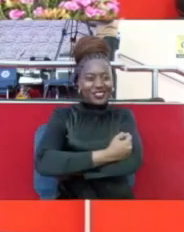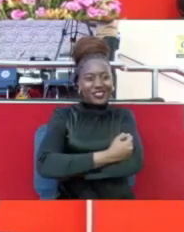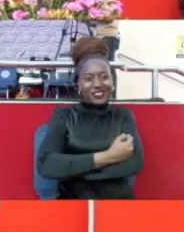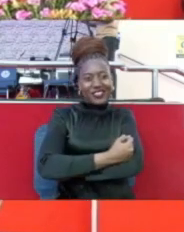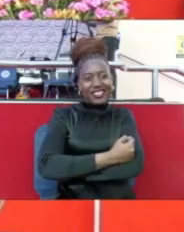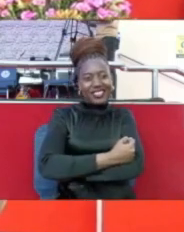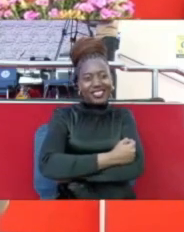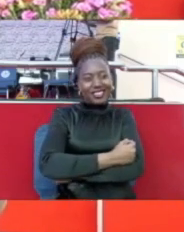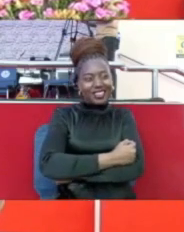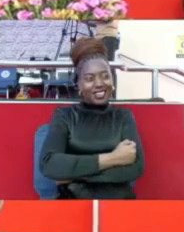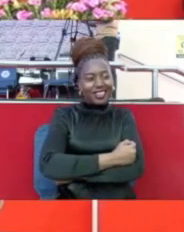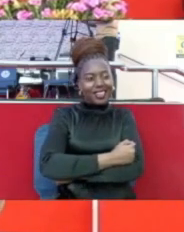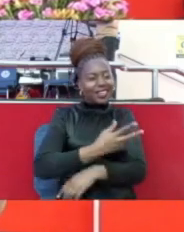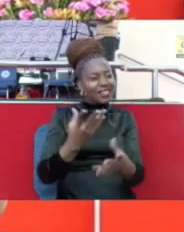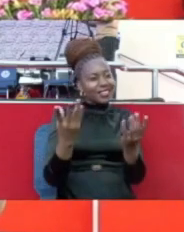have it the easiest.